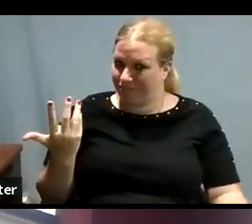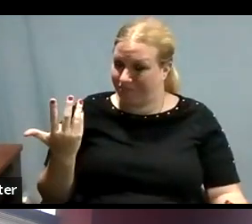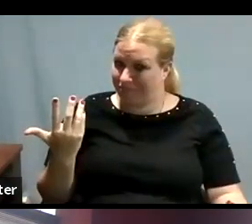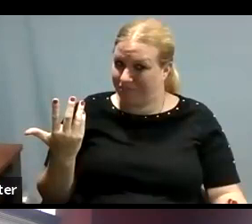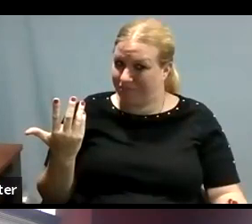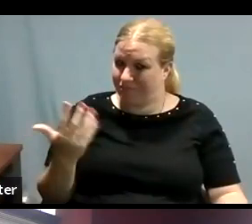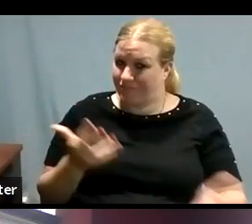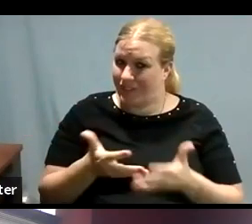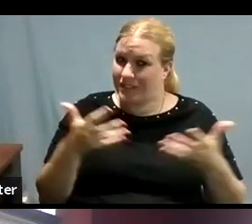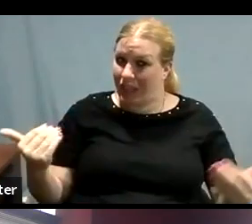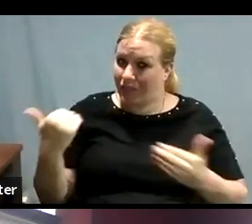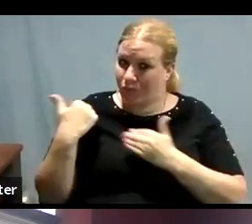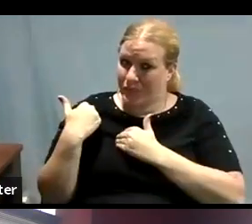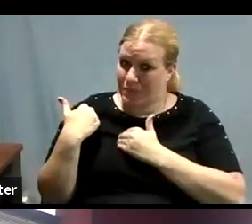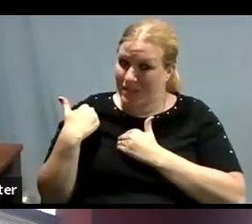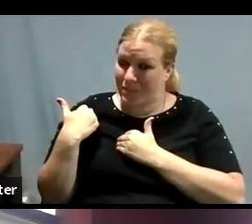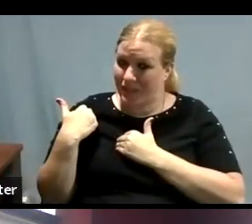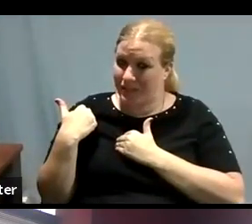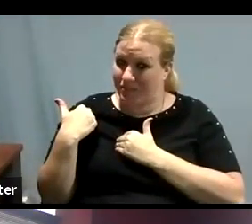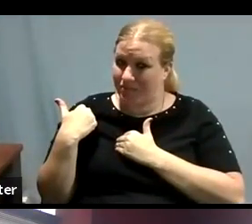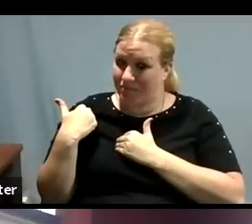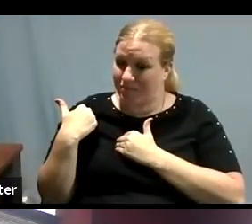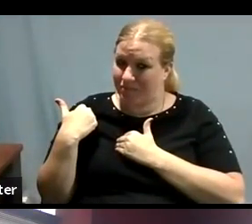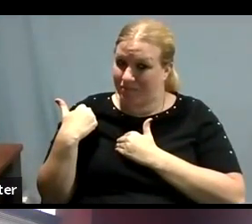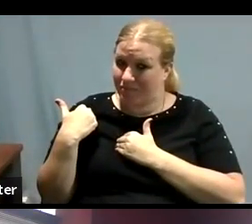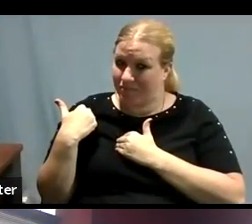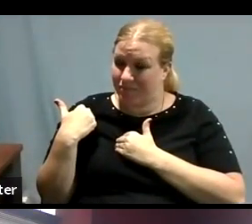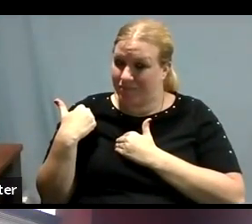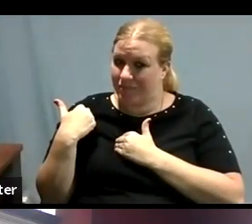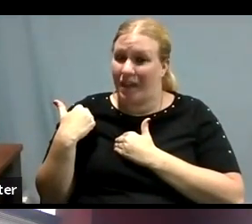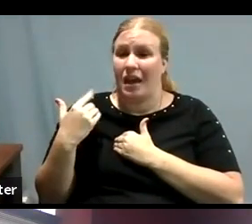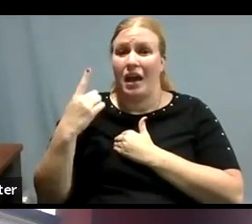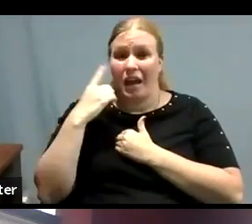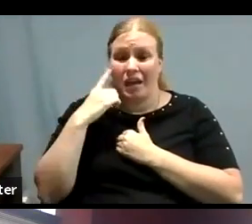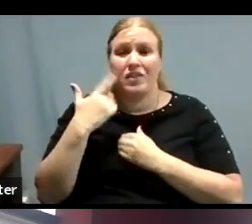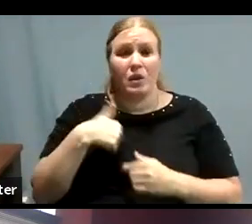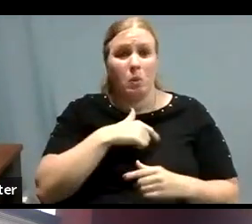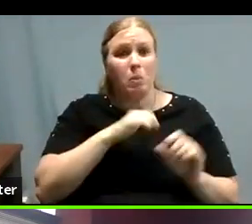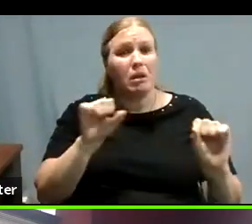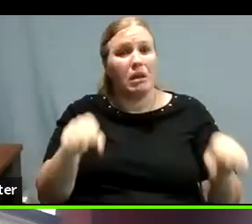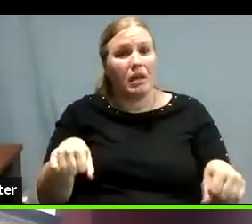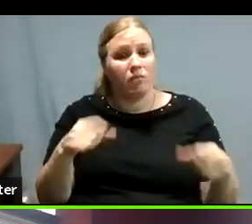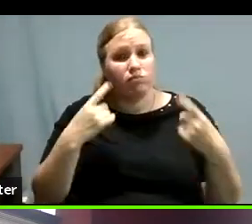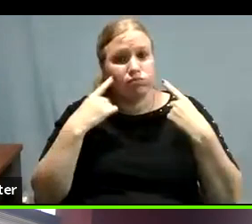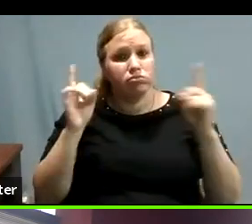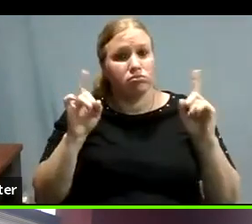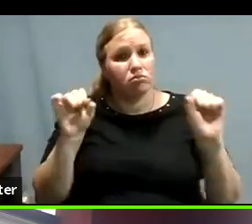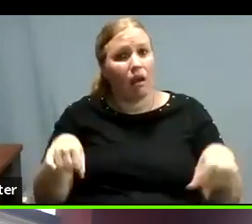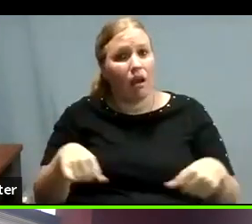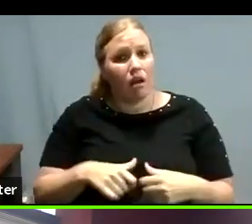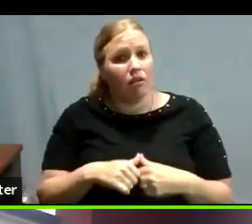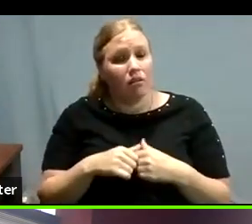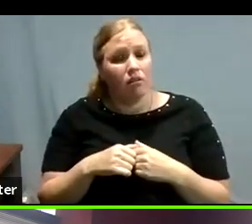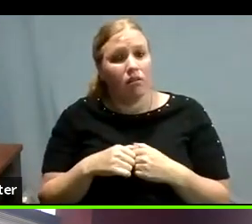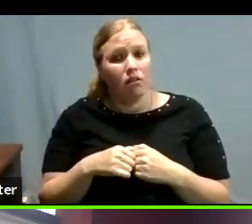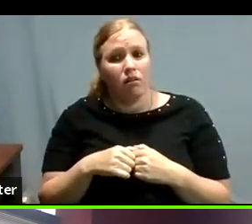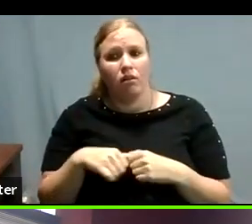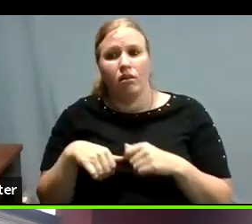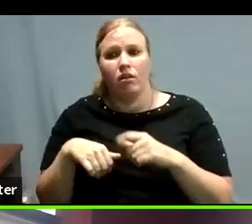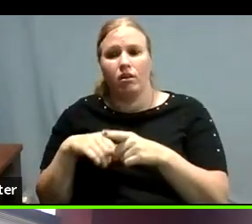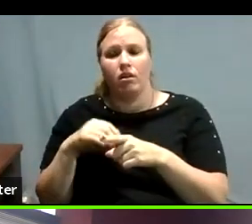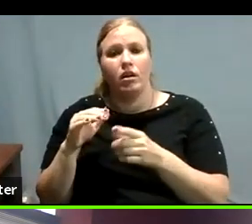lot of responsibility to put on so many people in the city, but I think we're up to it. Yeah, and I just want to add, it's really critical